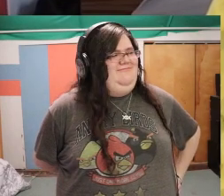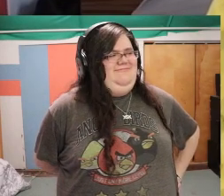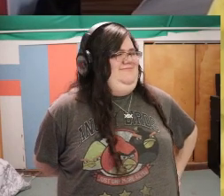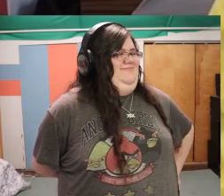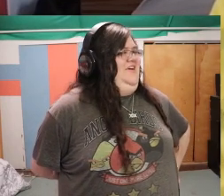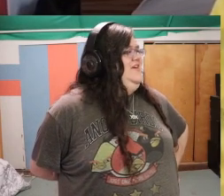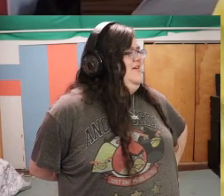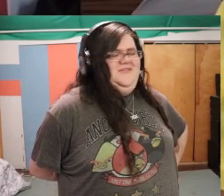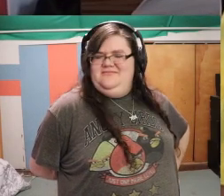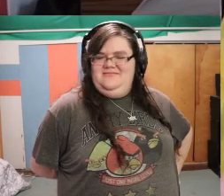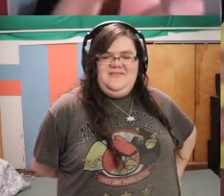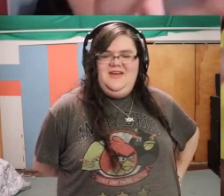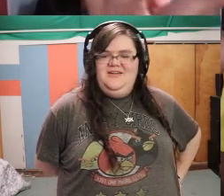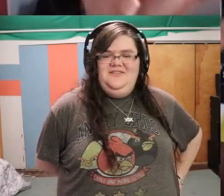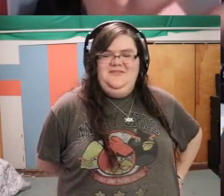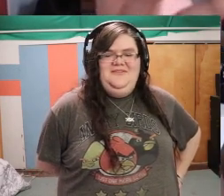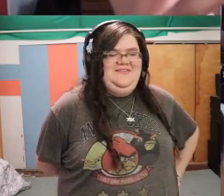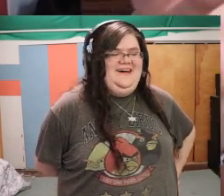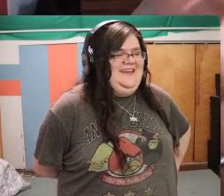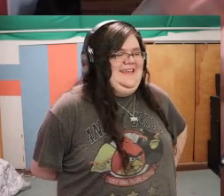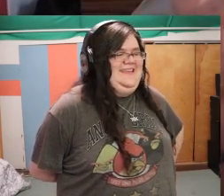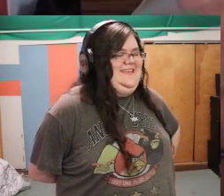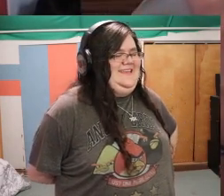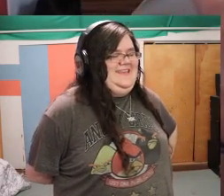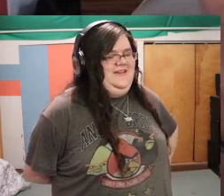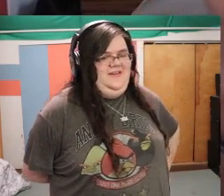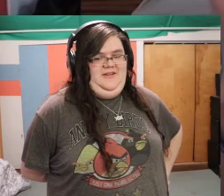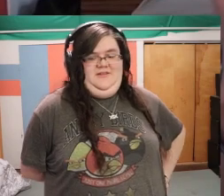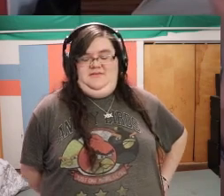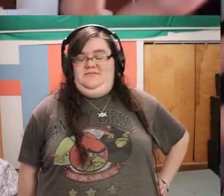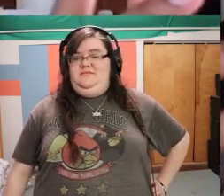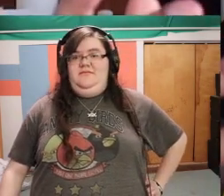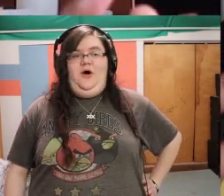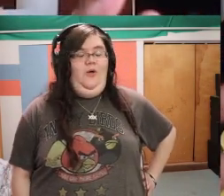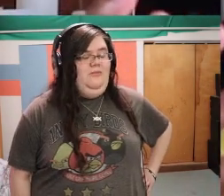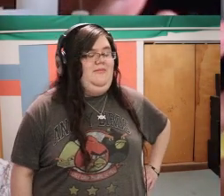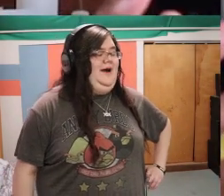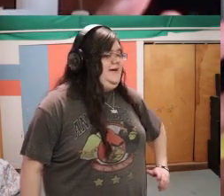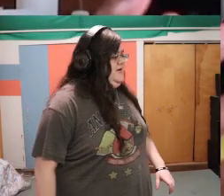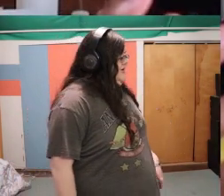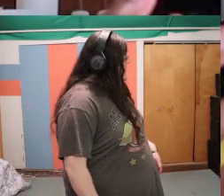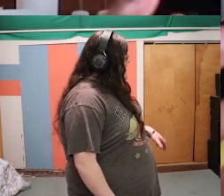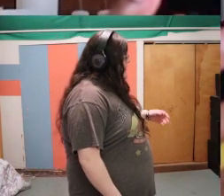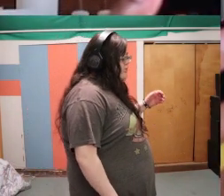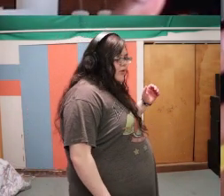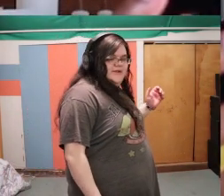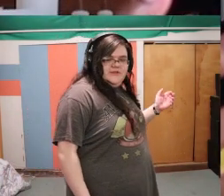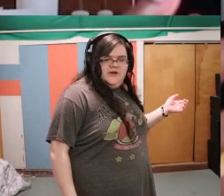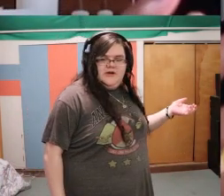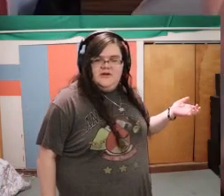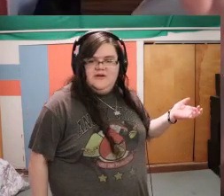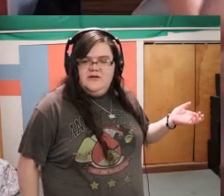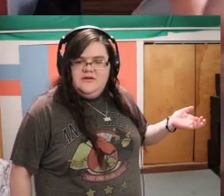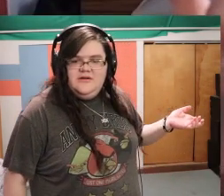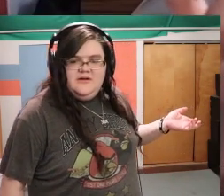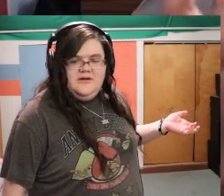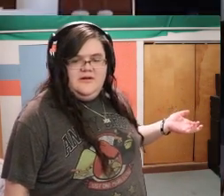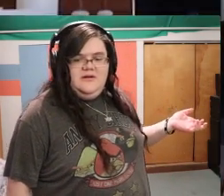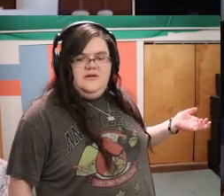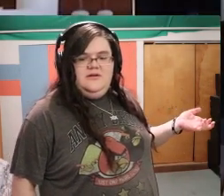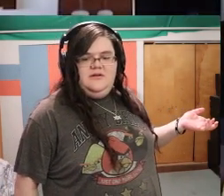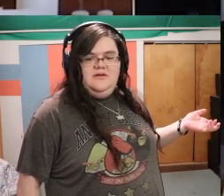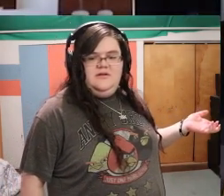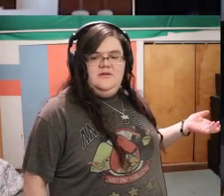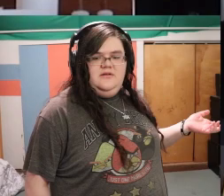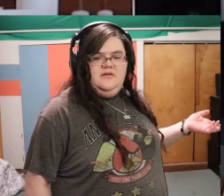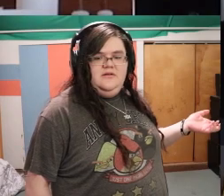you've been growing your, large forehead? You're ugly, fat man. Oh, my goodness. What the? What's going on? Do